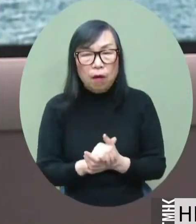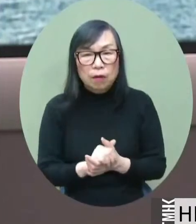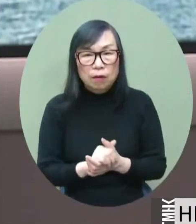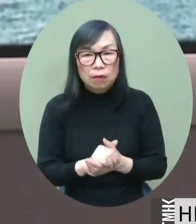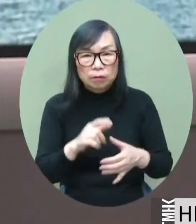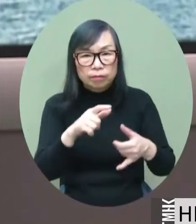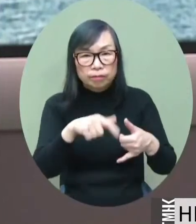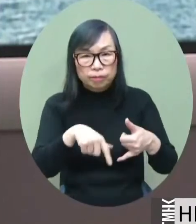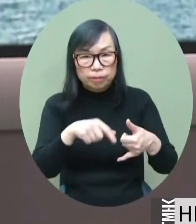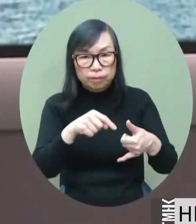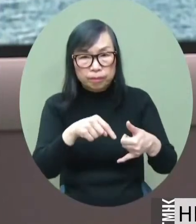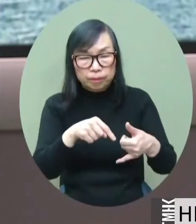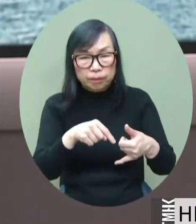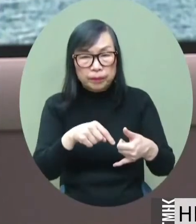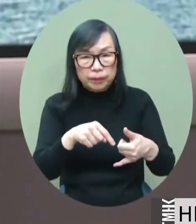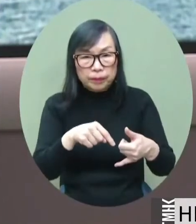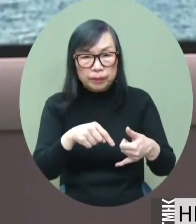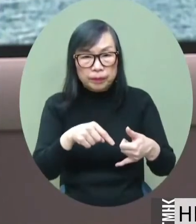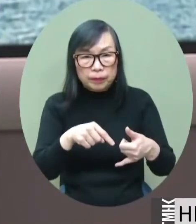patient.